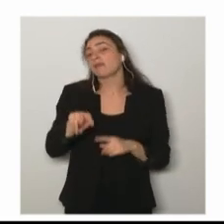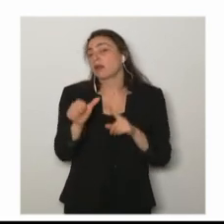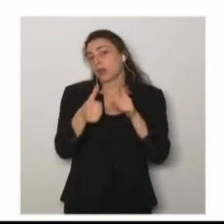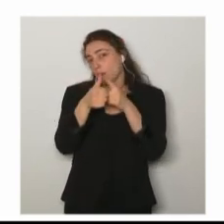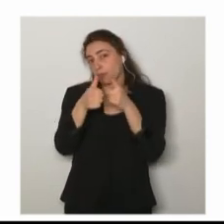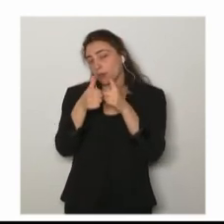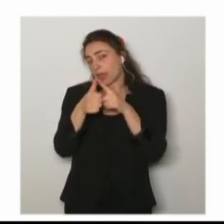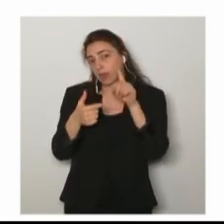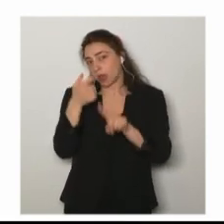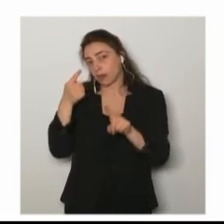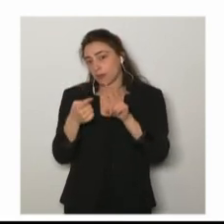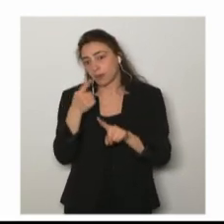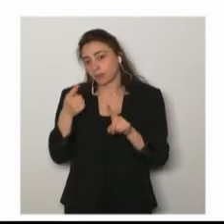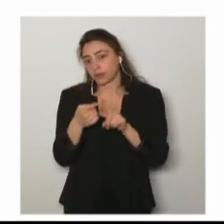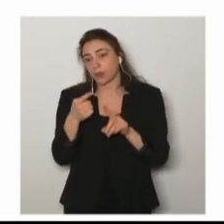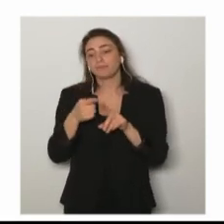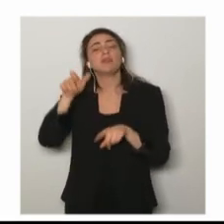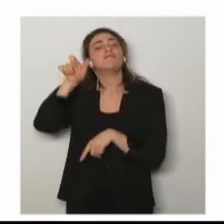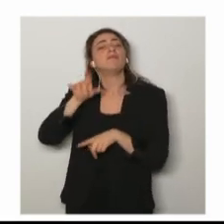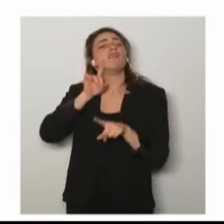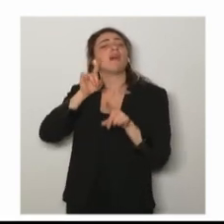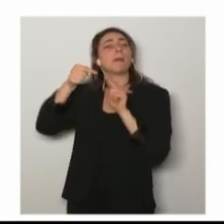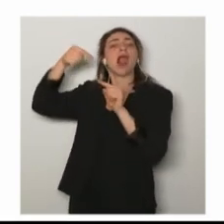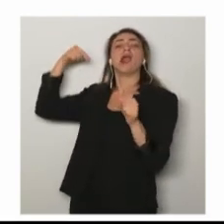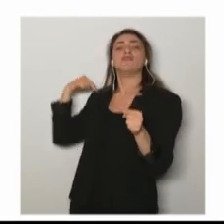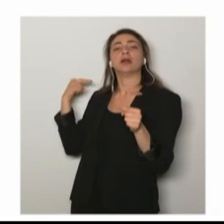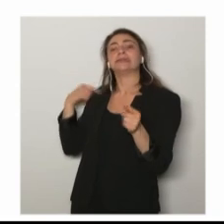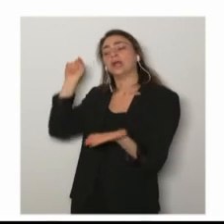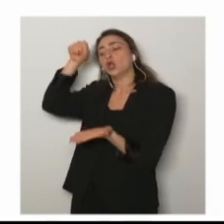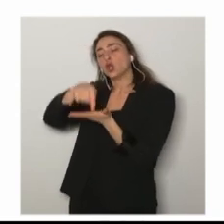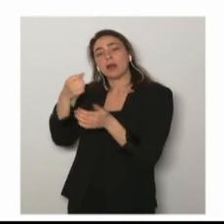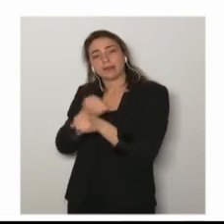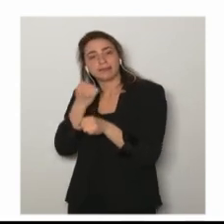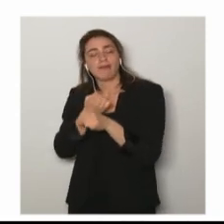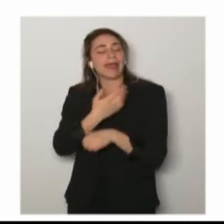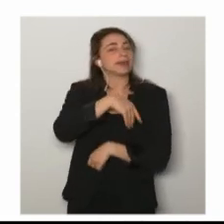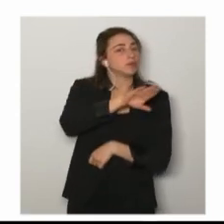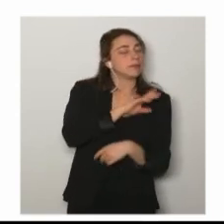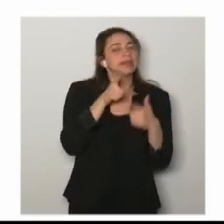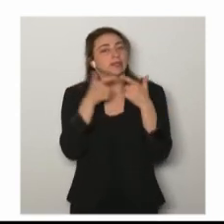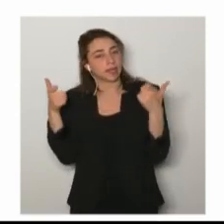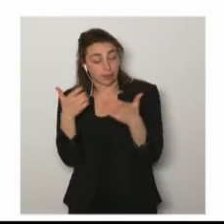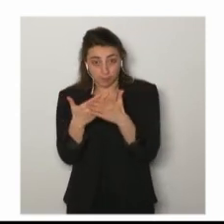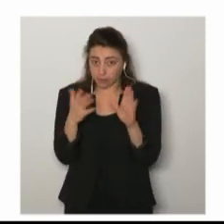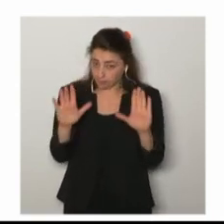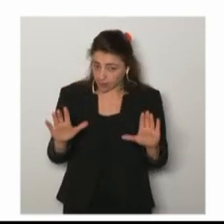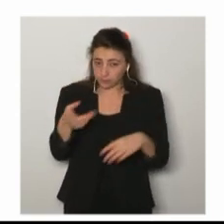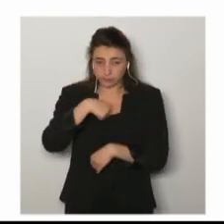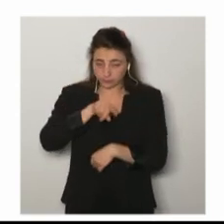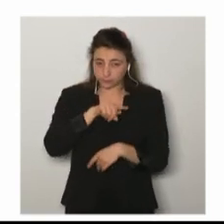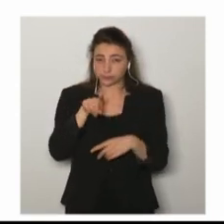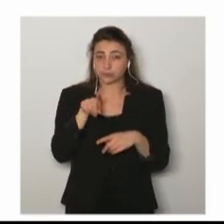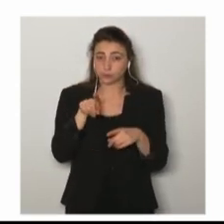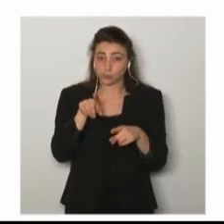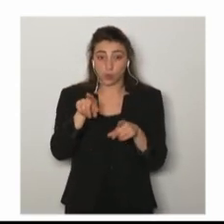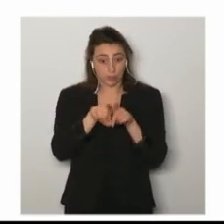has spoken about workplaces and their responsibilities, but they also have responsibilities regarding return to work. And